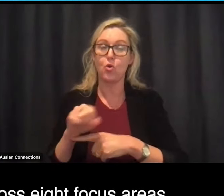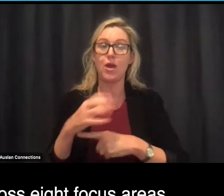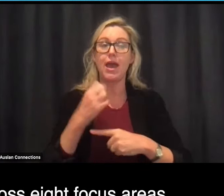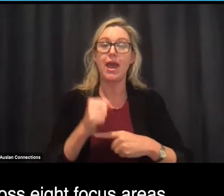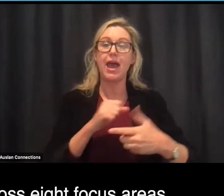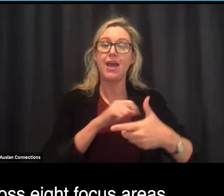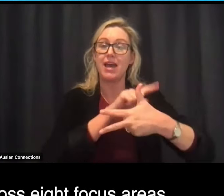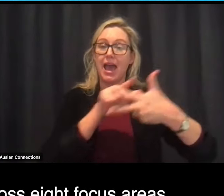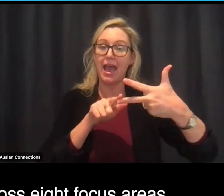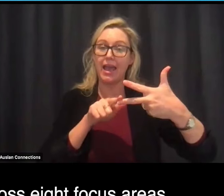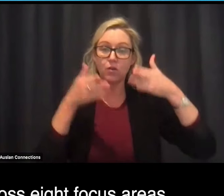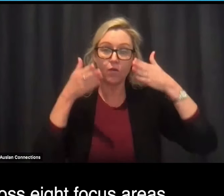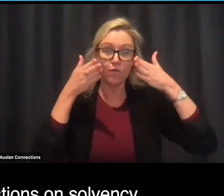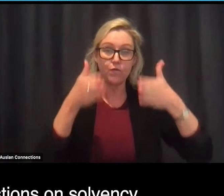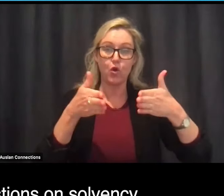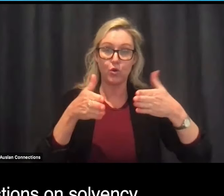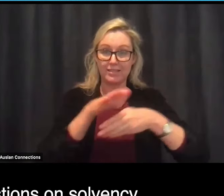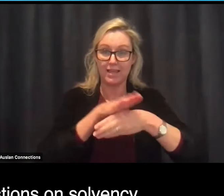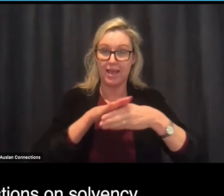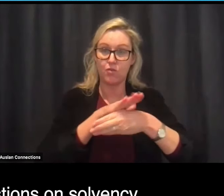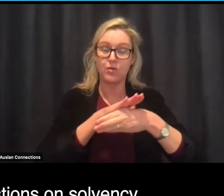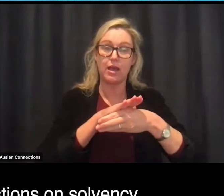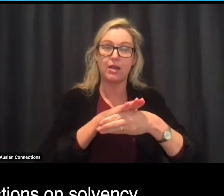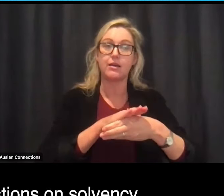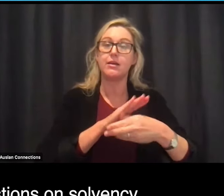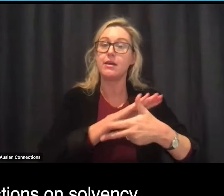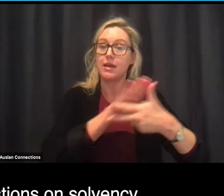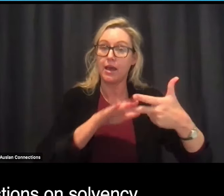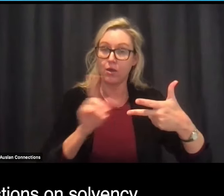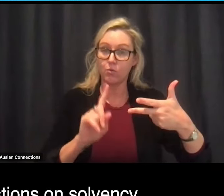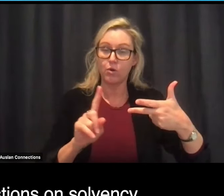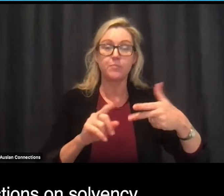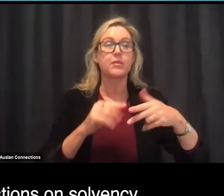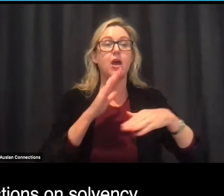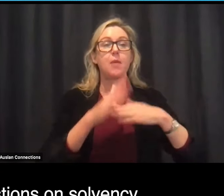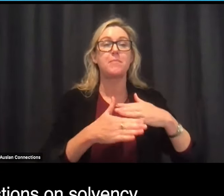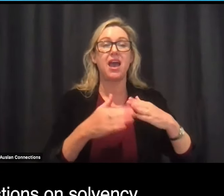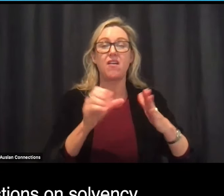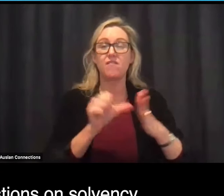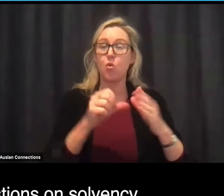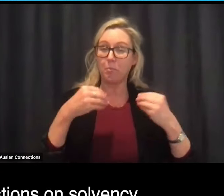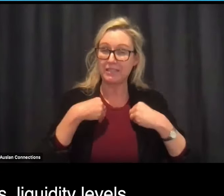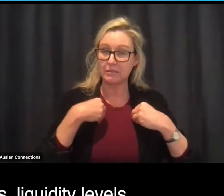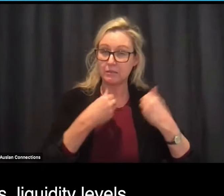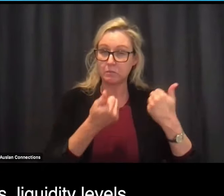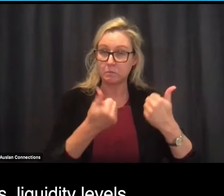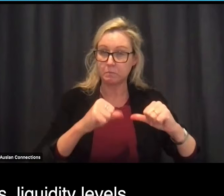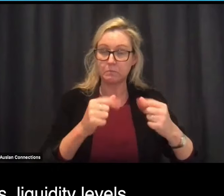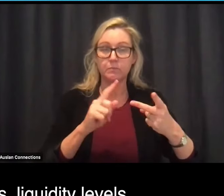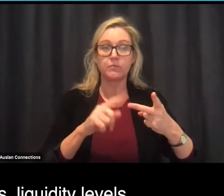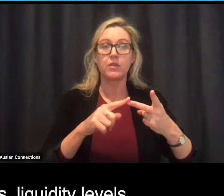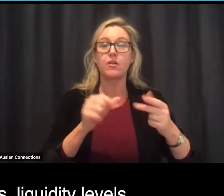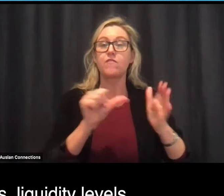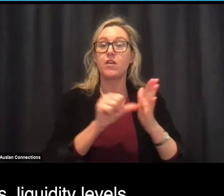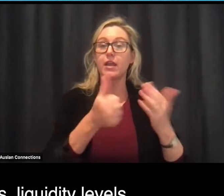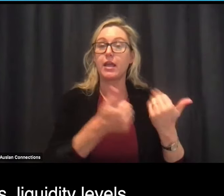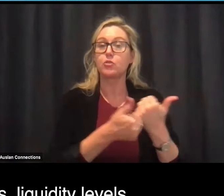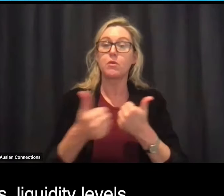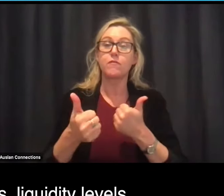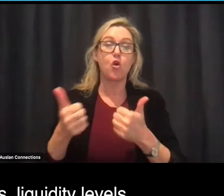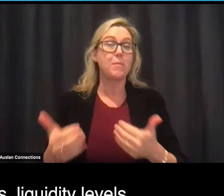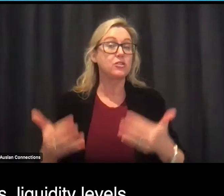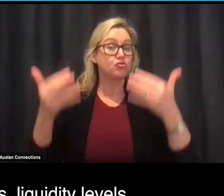focus areas. The focus areas include questions on solvency, financial performance